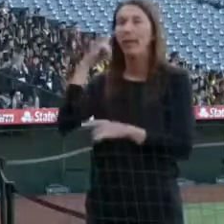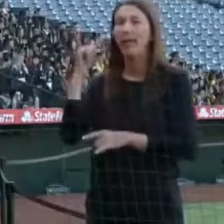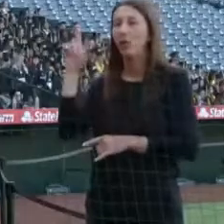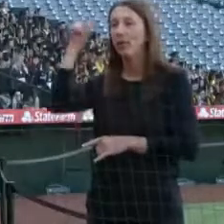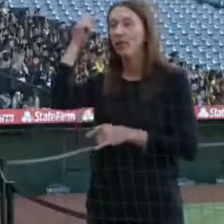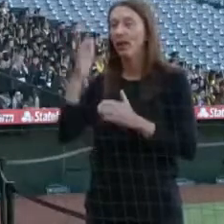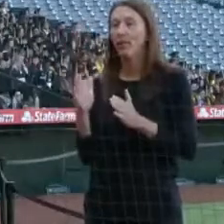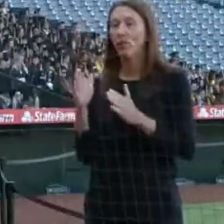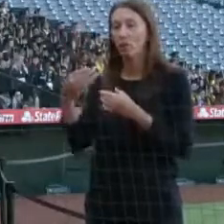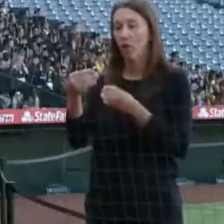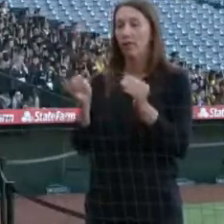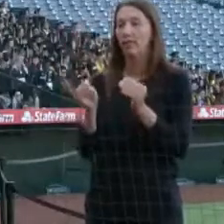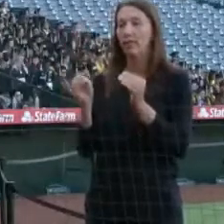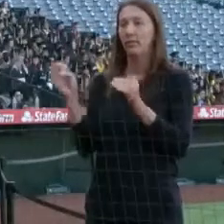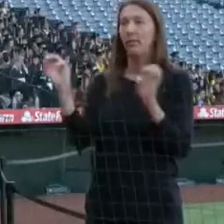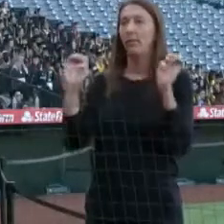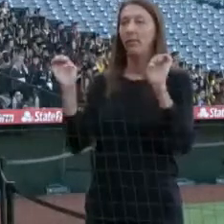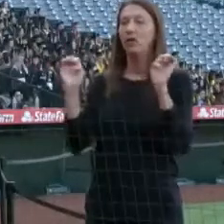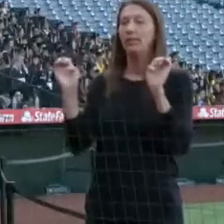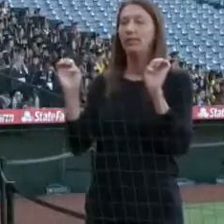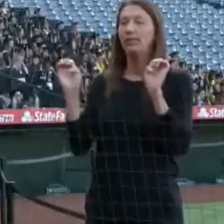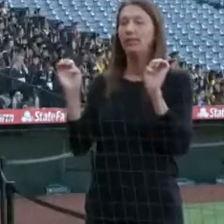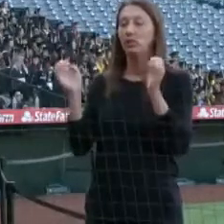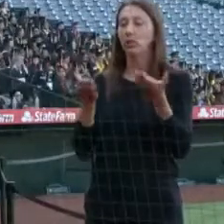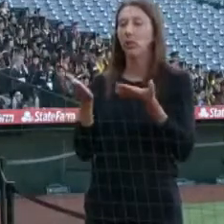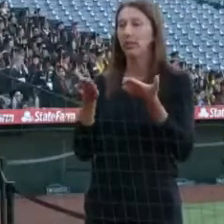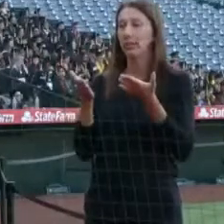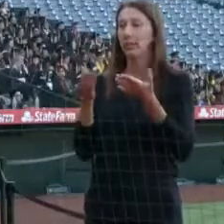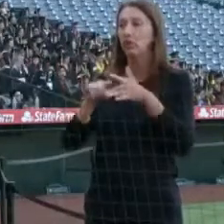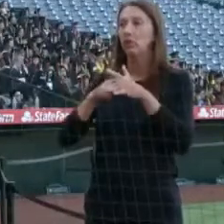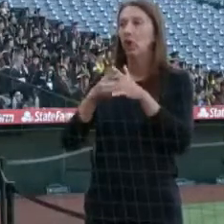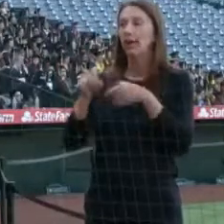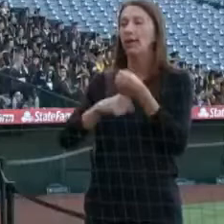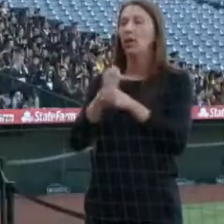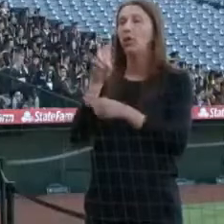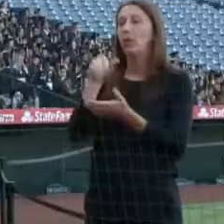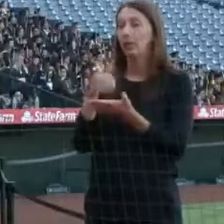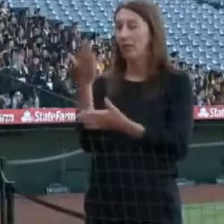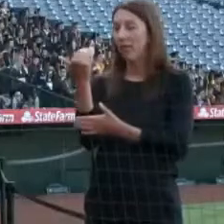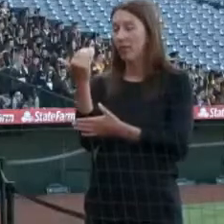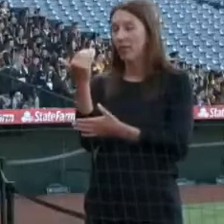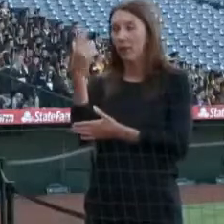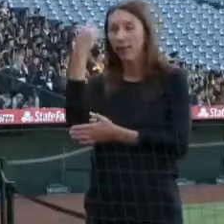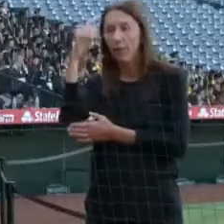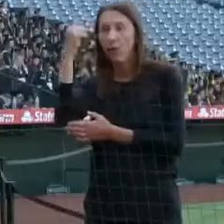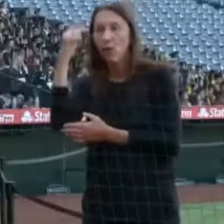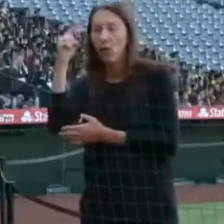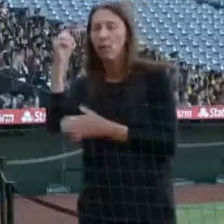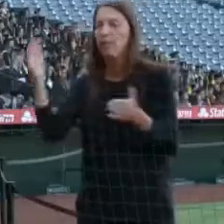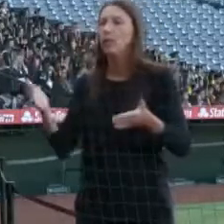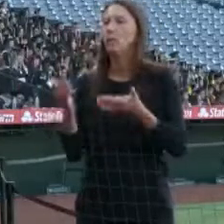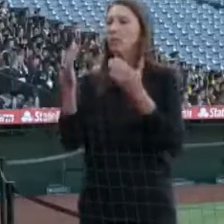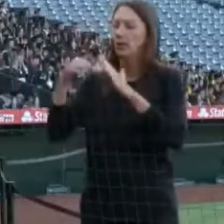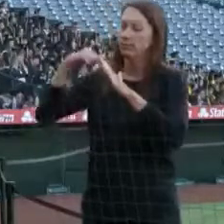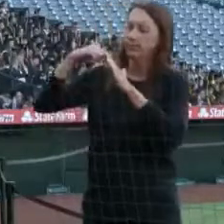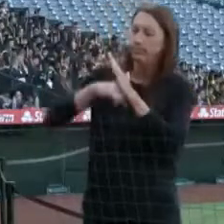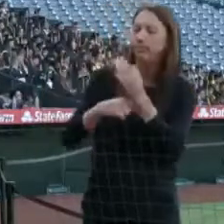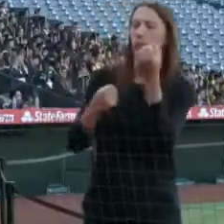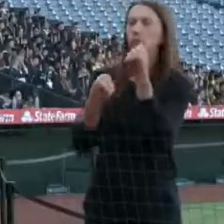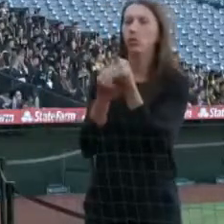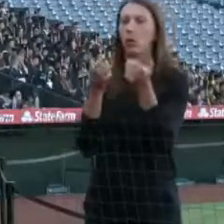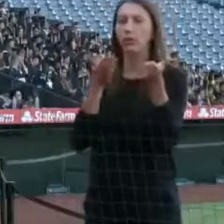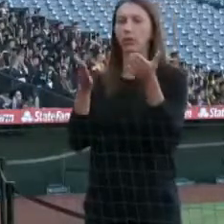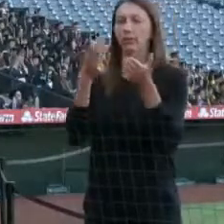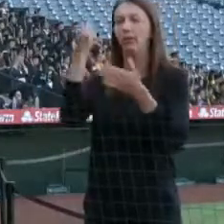Office of Emergency Services since 2015 to provide comprehensive support services